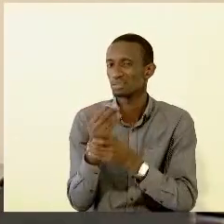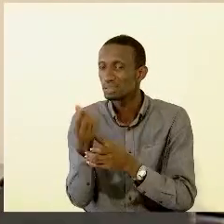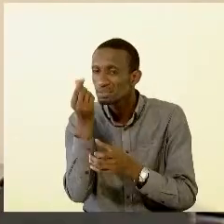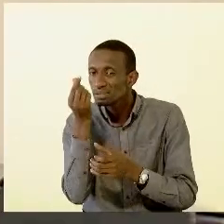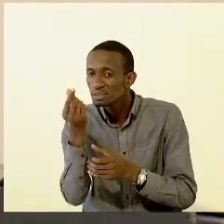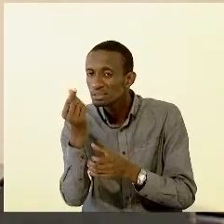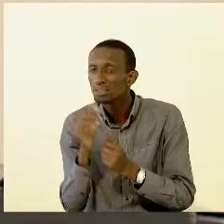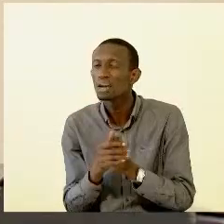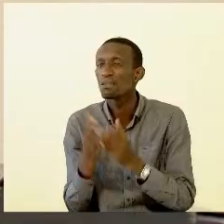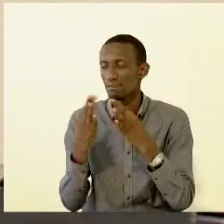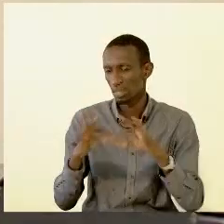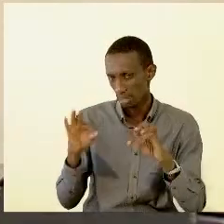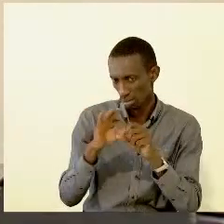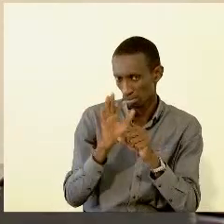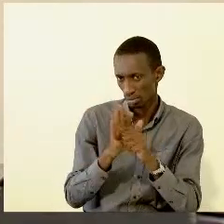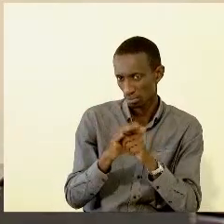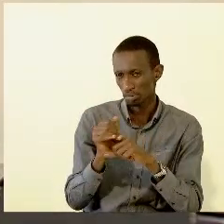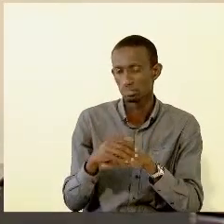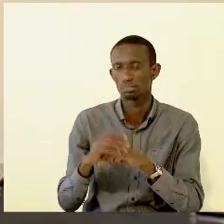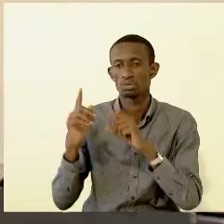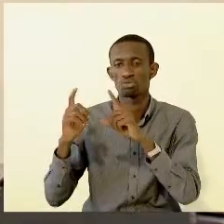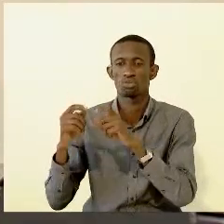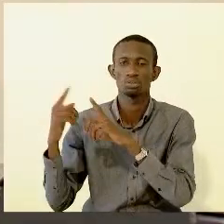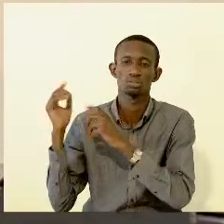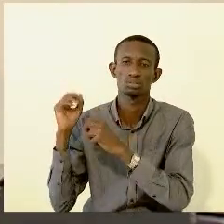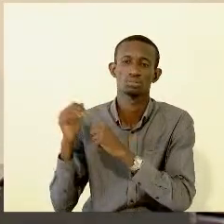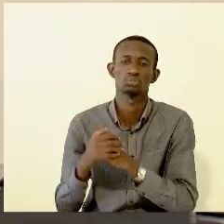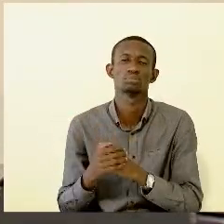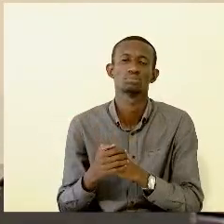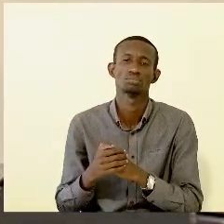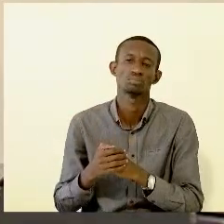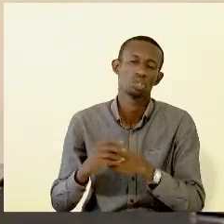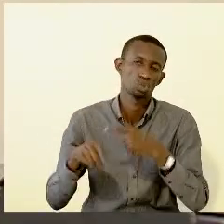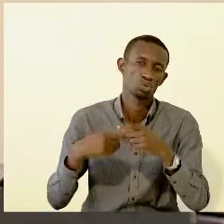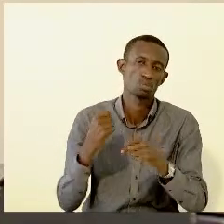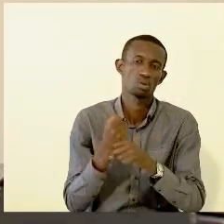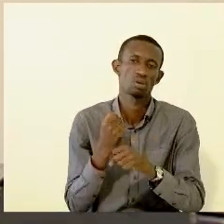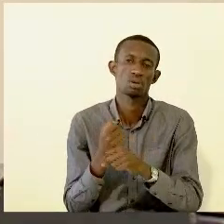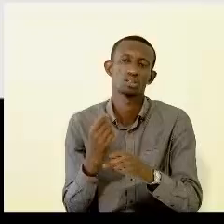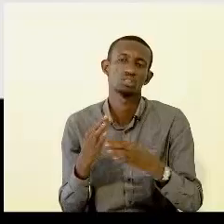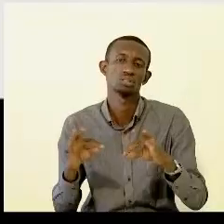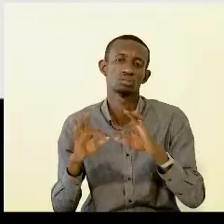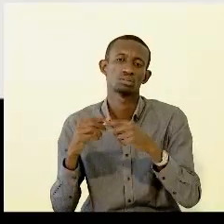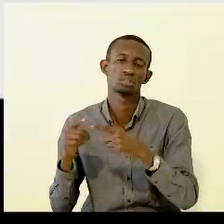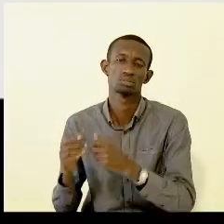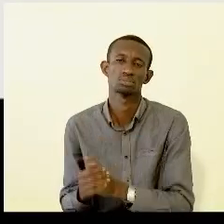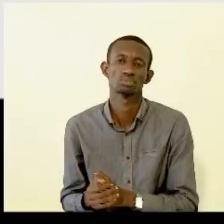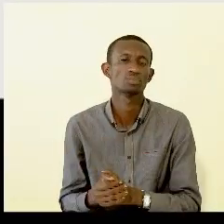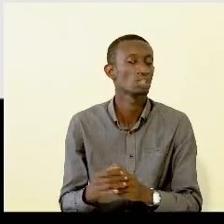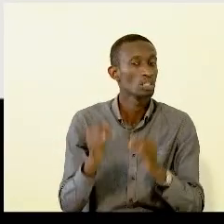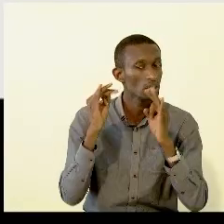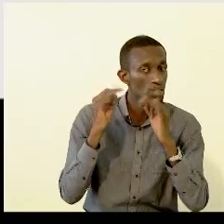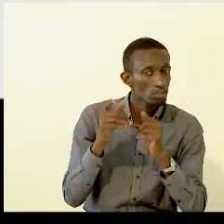leaves which are needed for photosynthesis and performing other functions. And when it